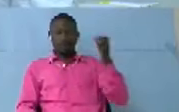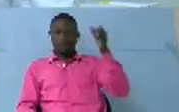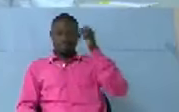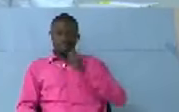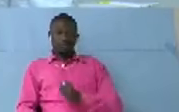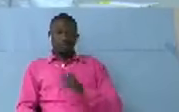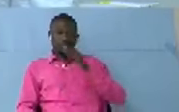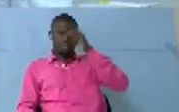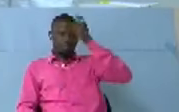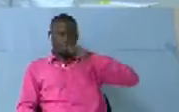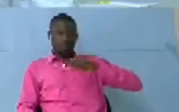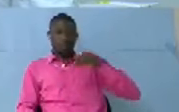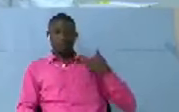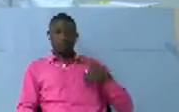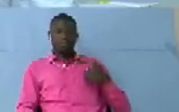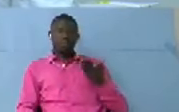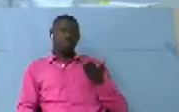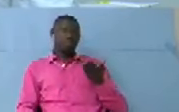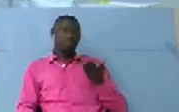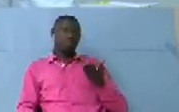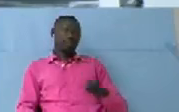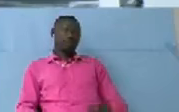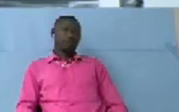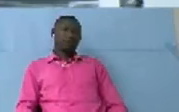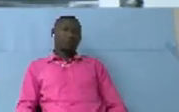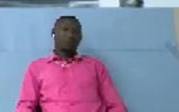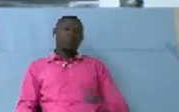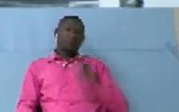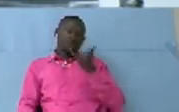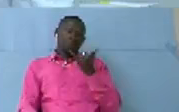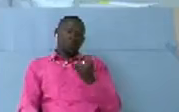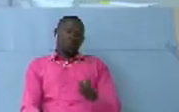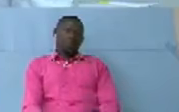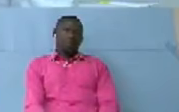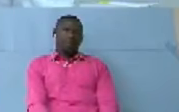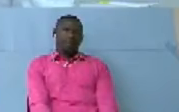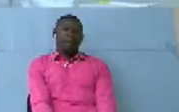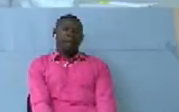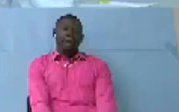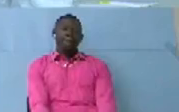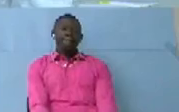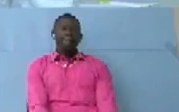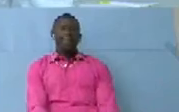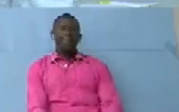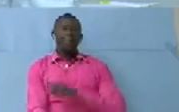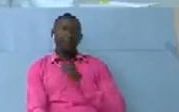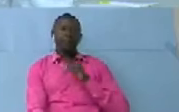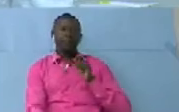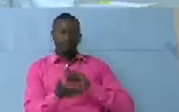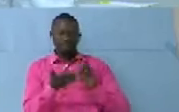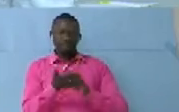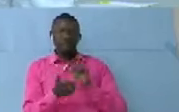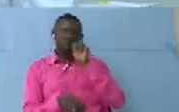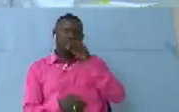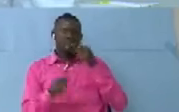police. Ha. Yes. and they took your statements.